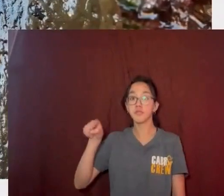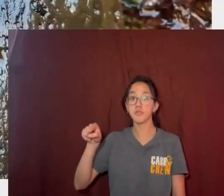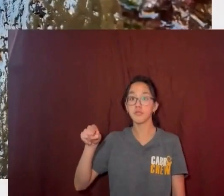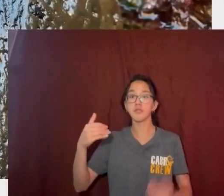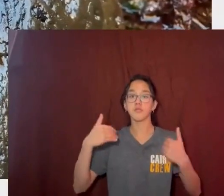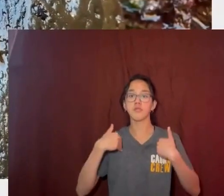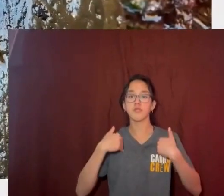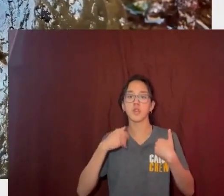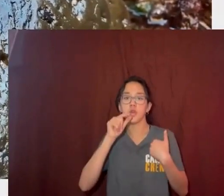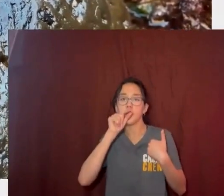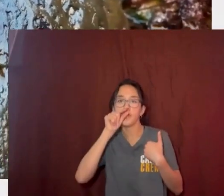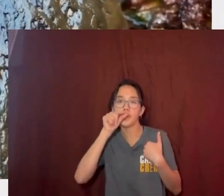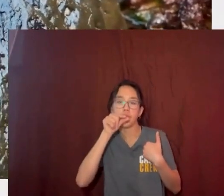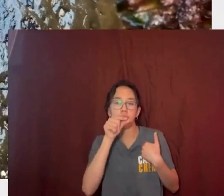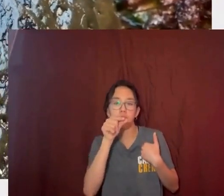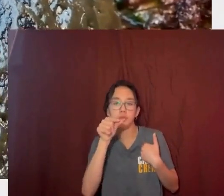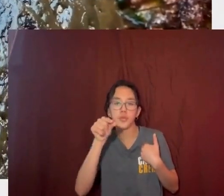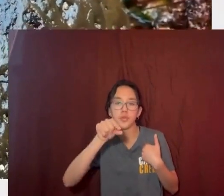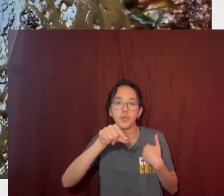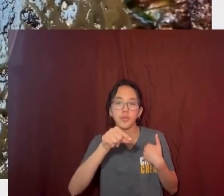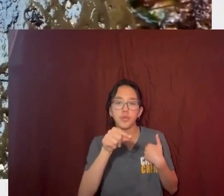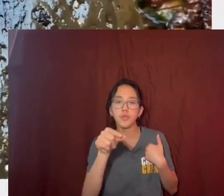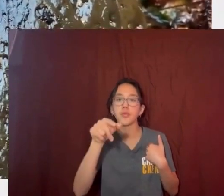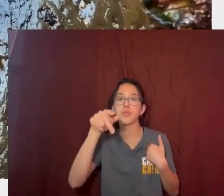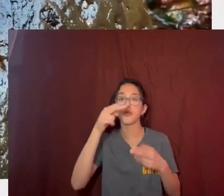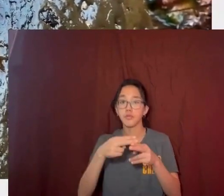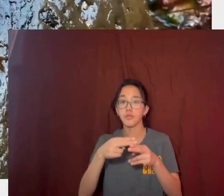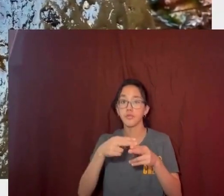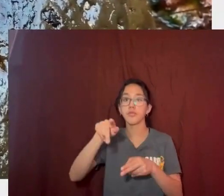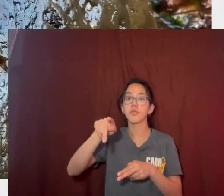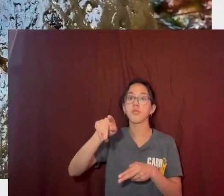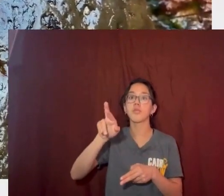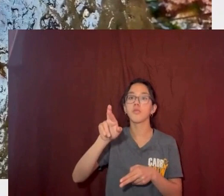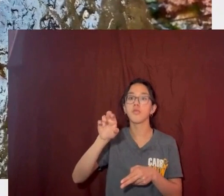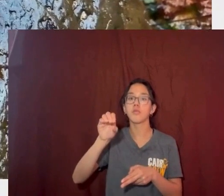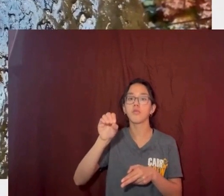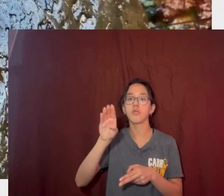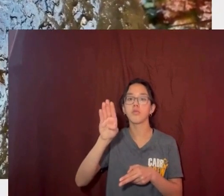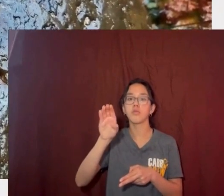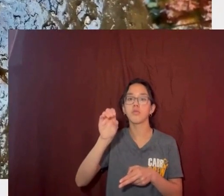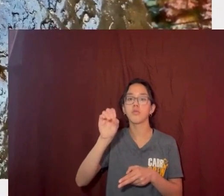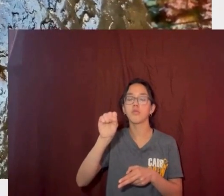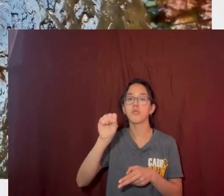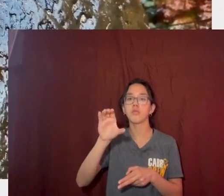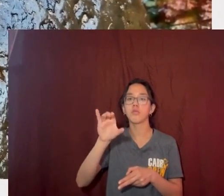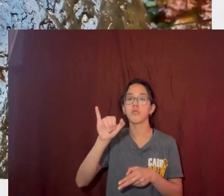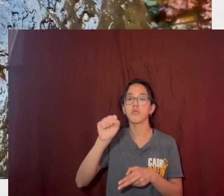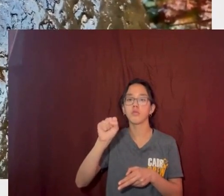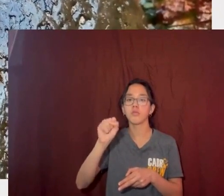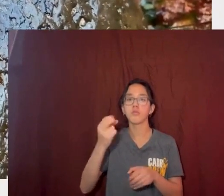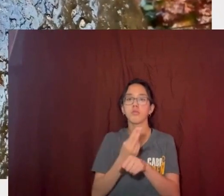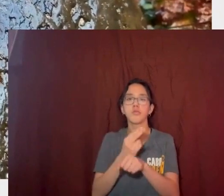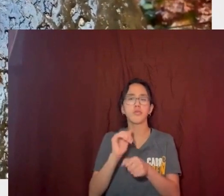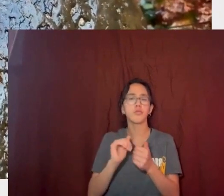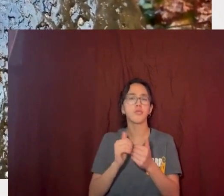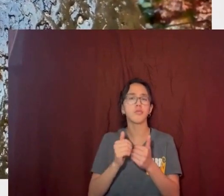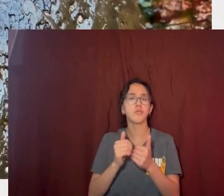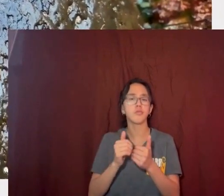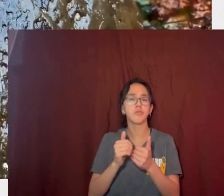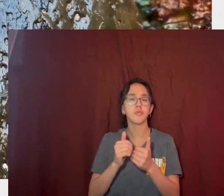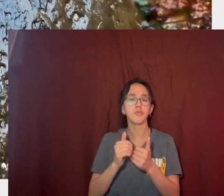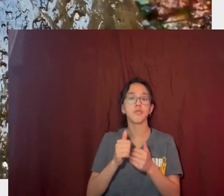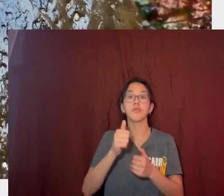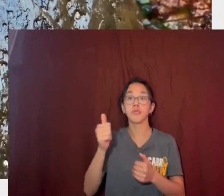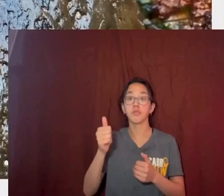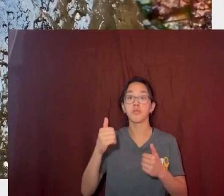They have this long spear-like structure called a proboscis that they use to